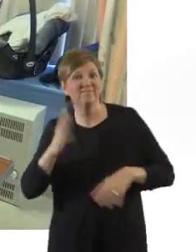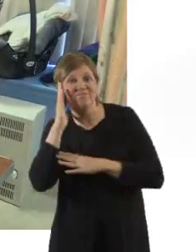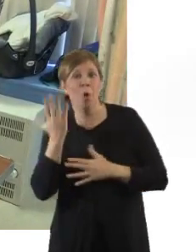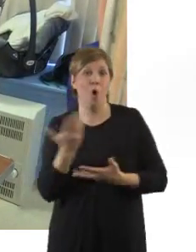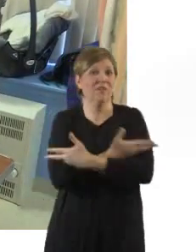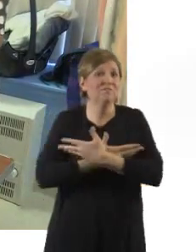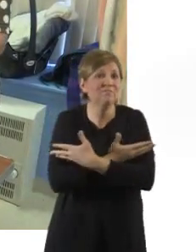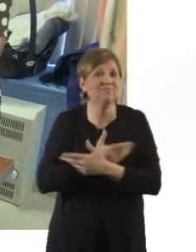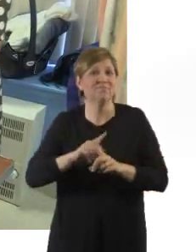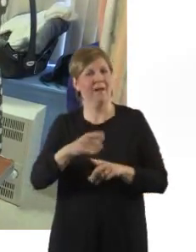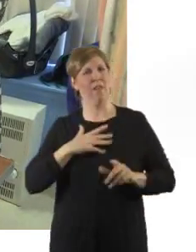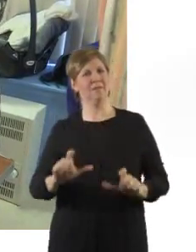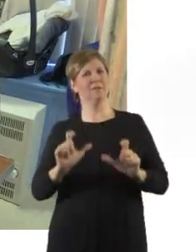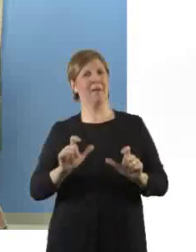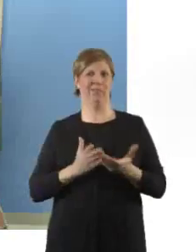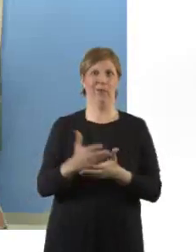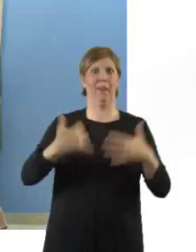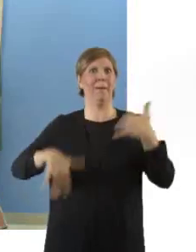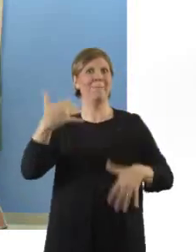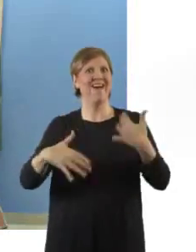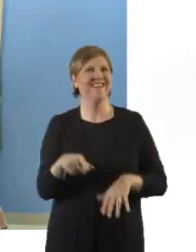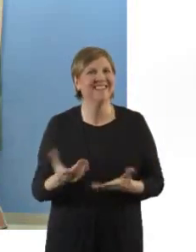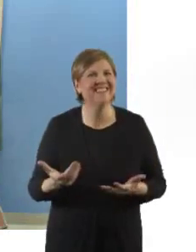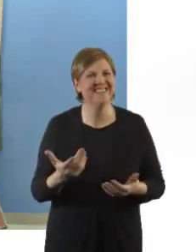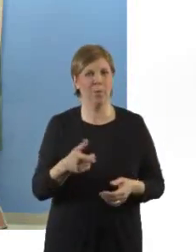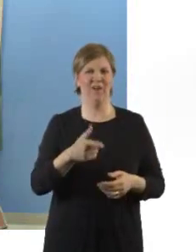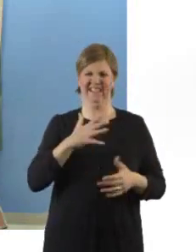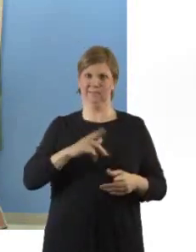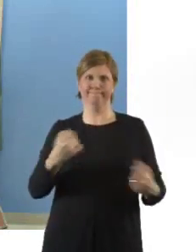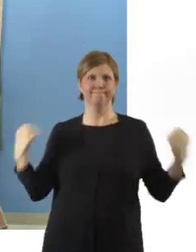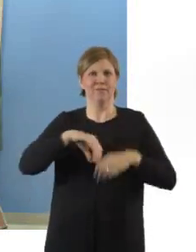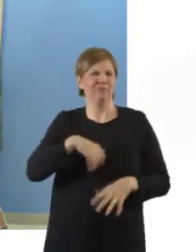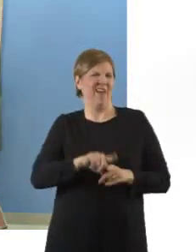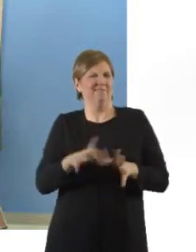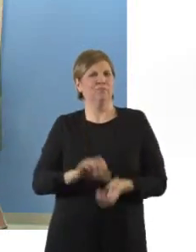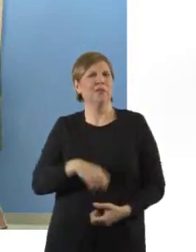in for the actual labour and birth. She'll need a house coat